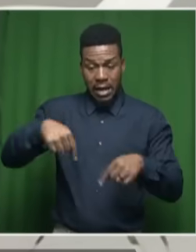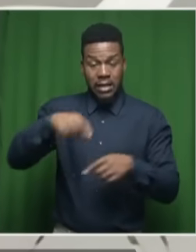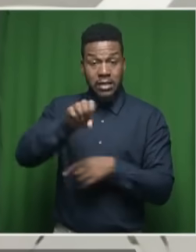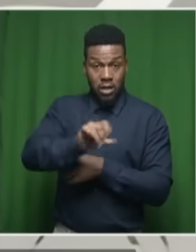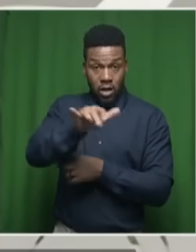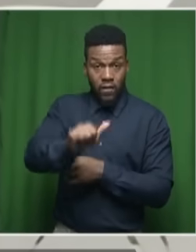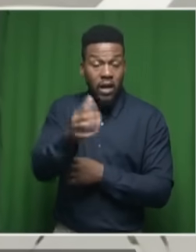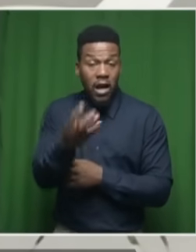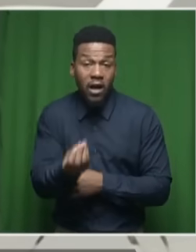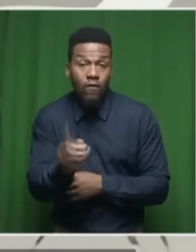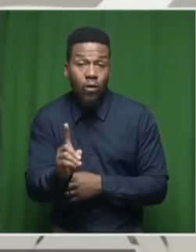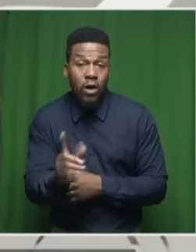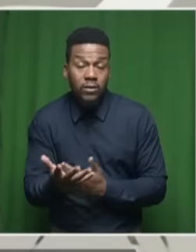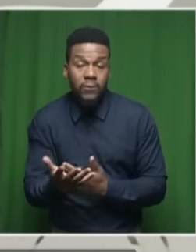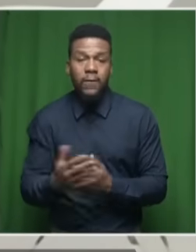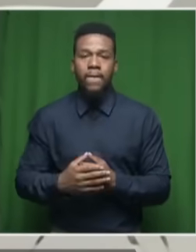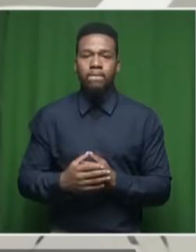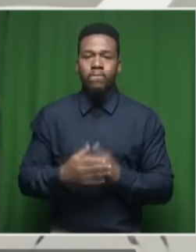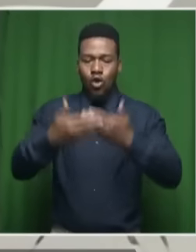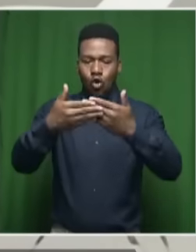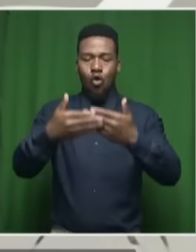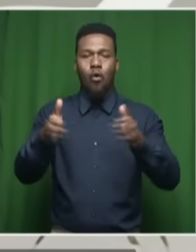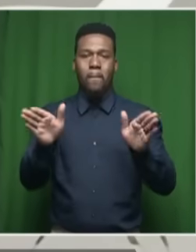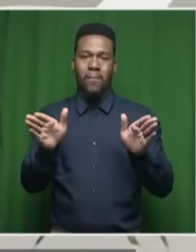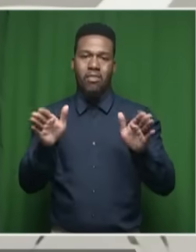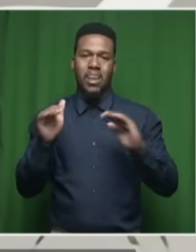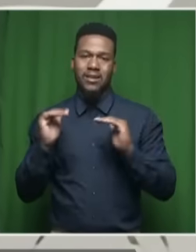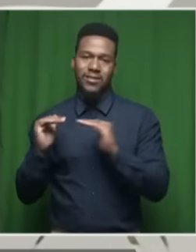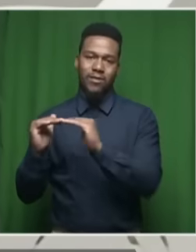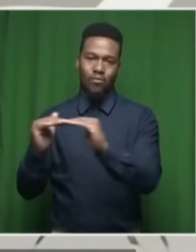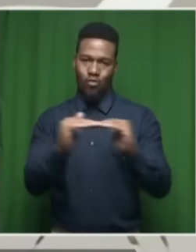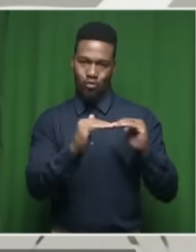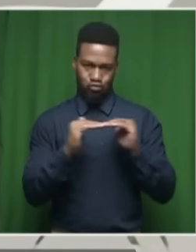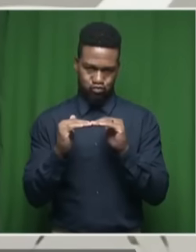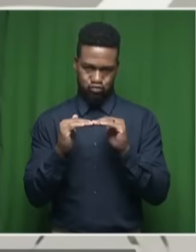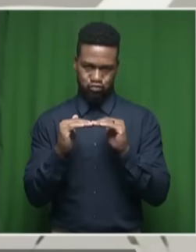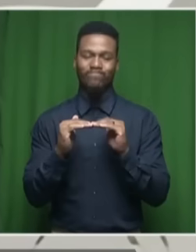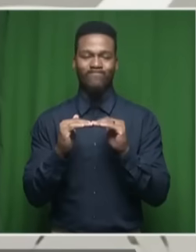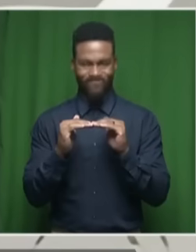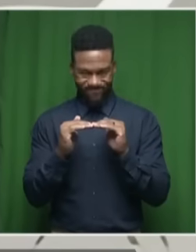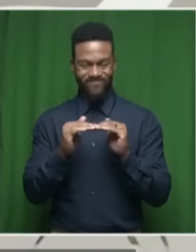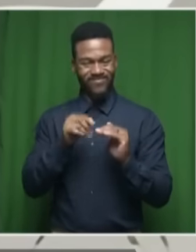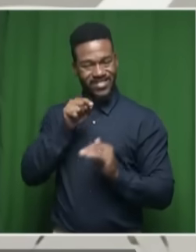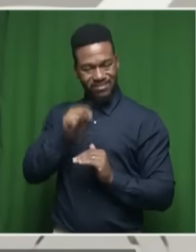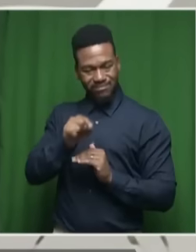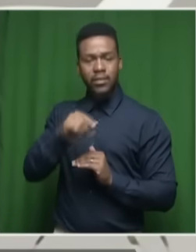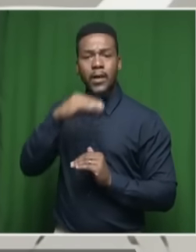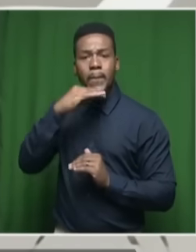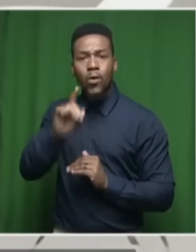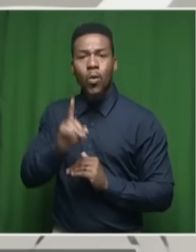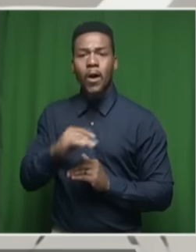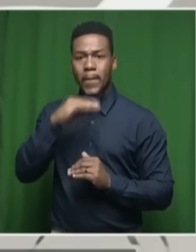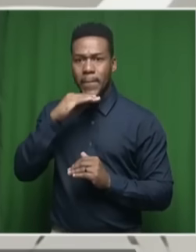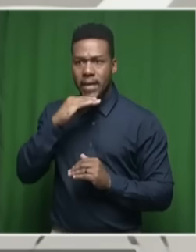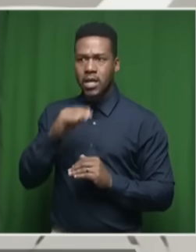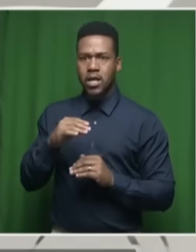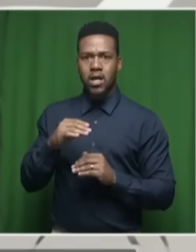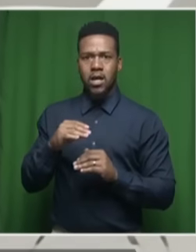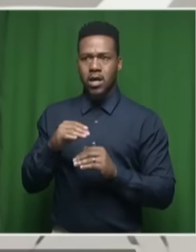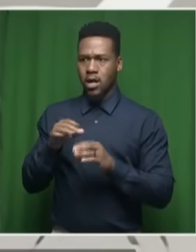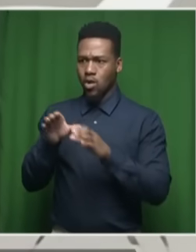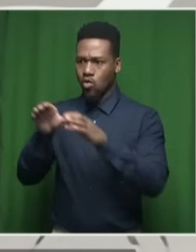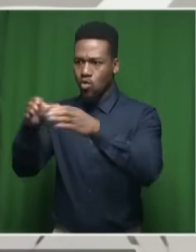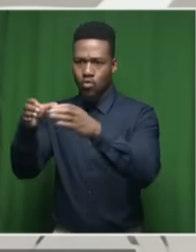an open democracy in which everybody else and groupings are given the opportunity